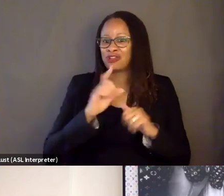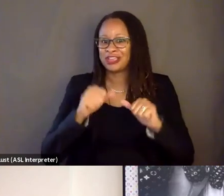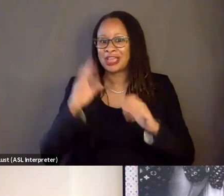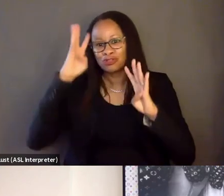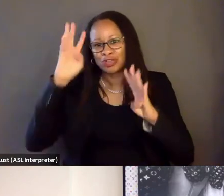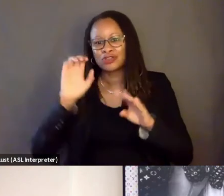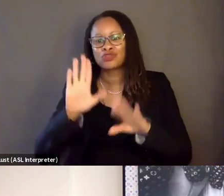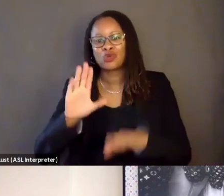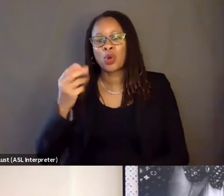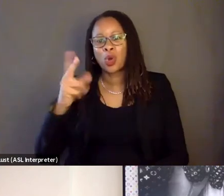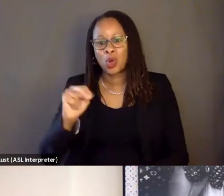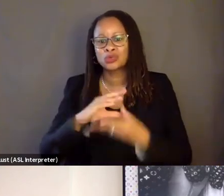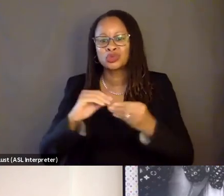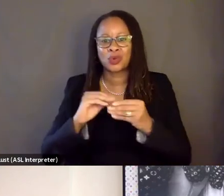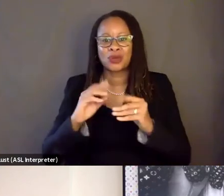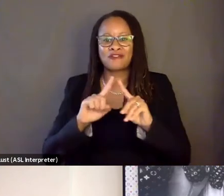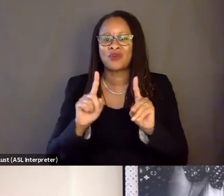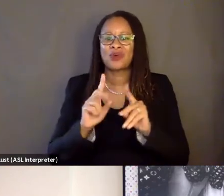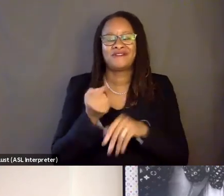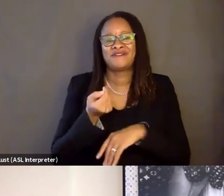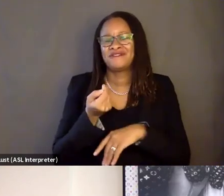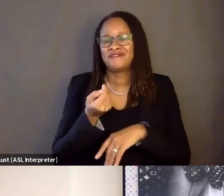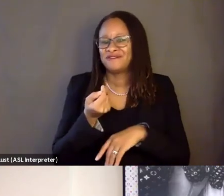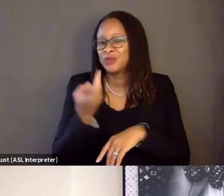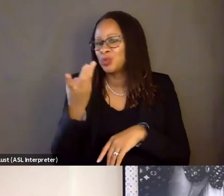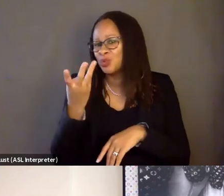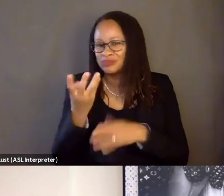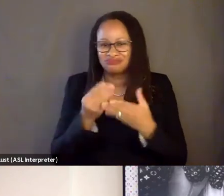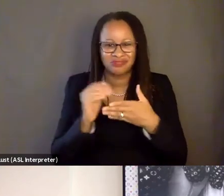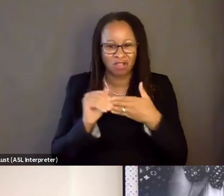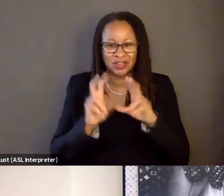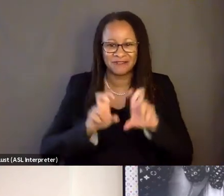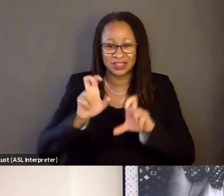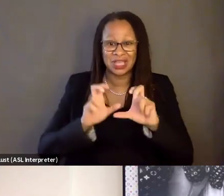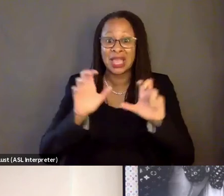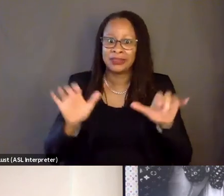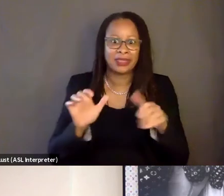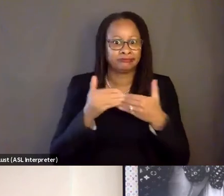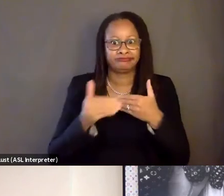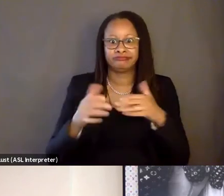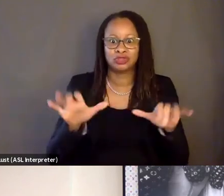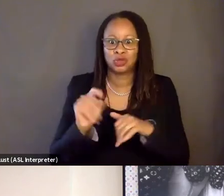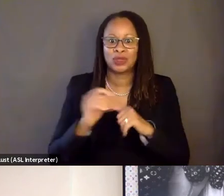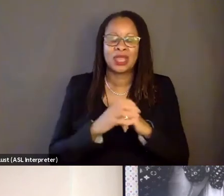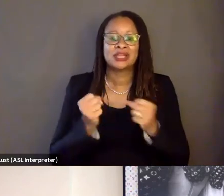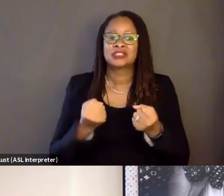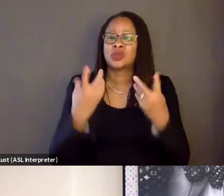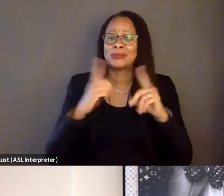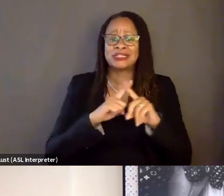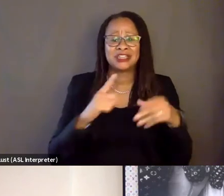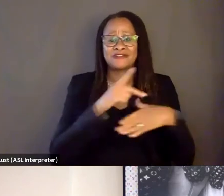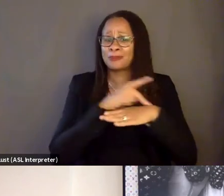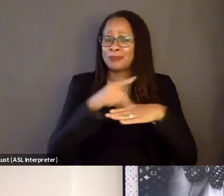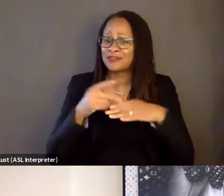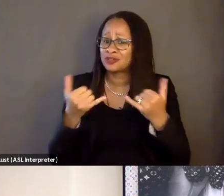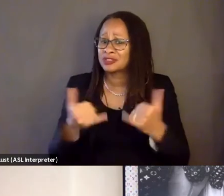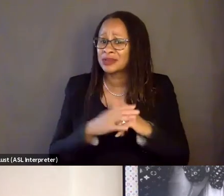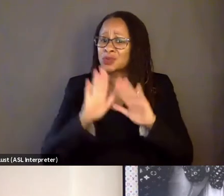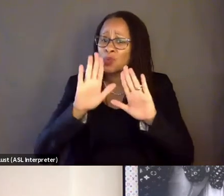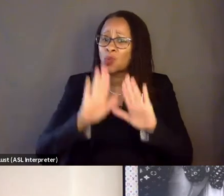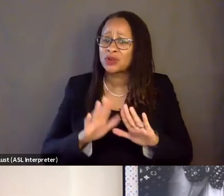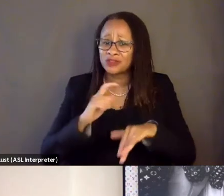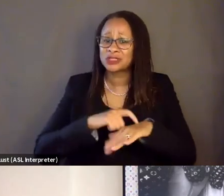own story for very little initial investment. And I'd say do it, you know, and there are so many different platforms now, and it's a great time to